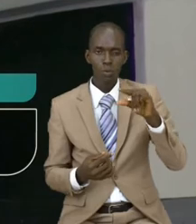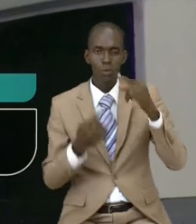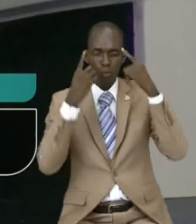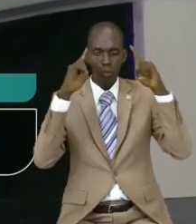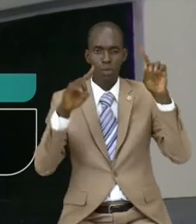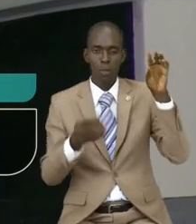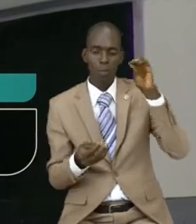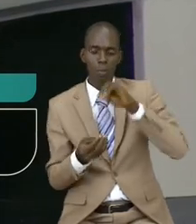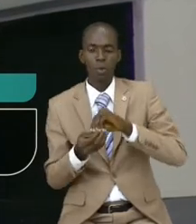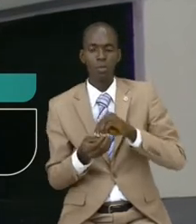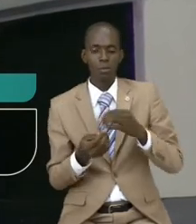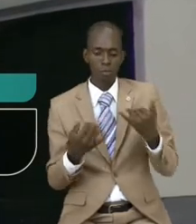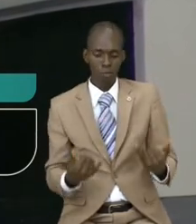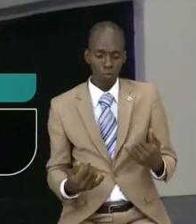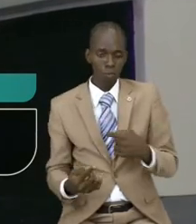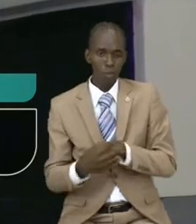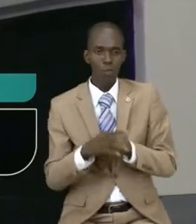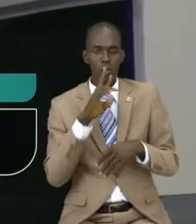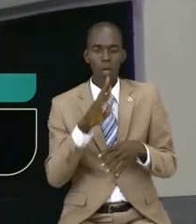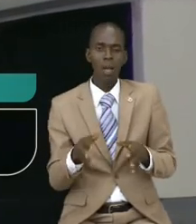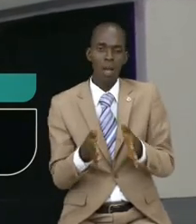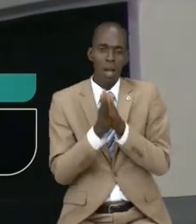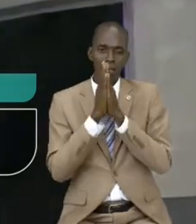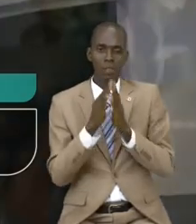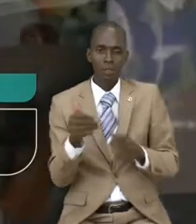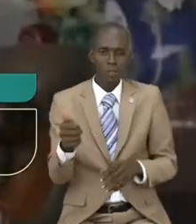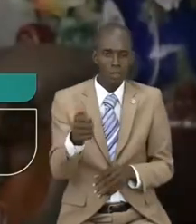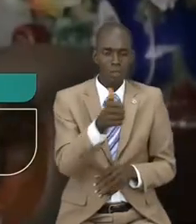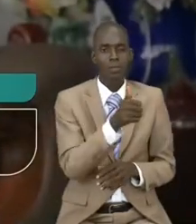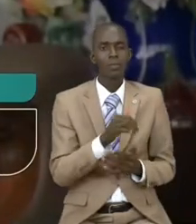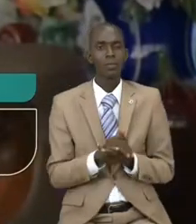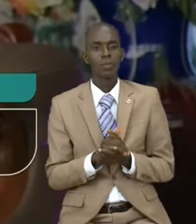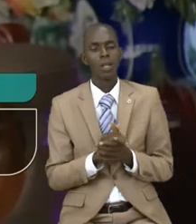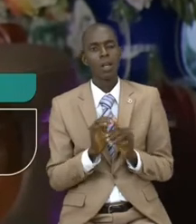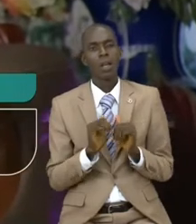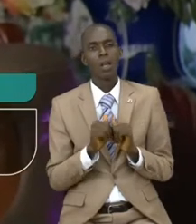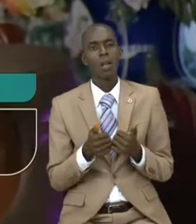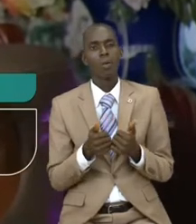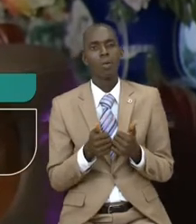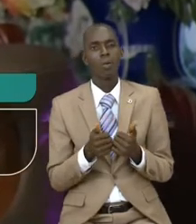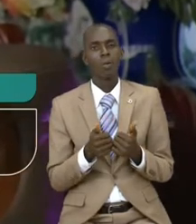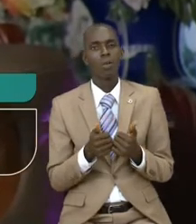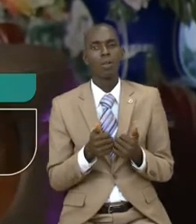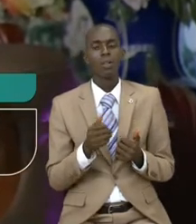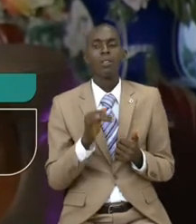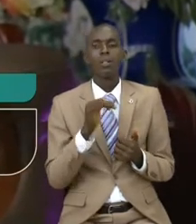little success more. And you're asking yourself, how has